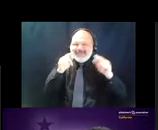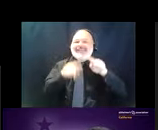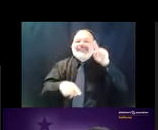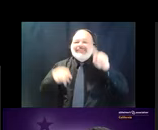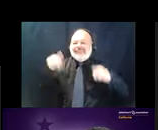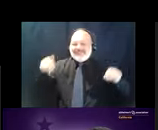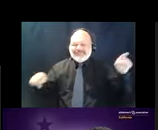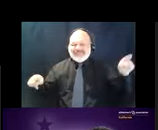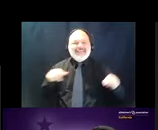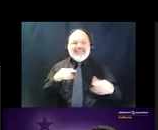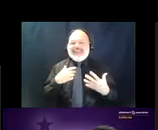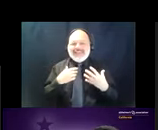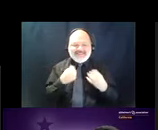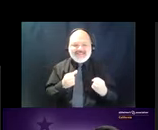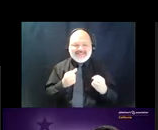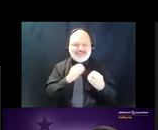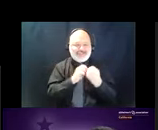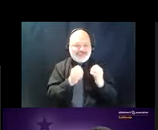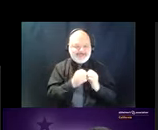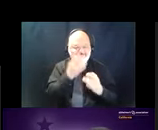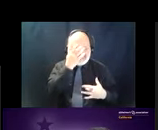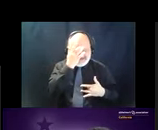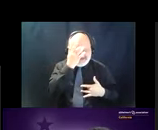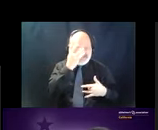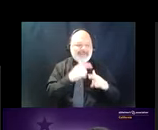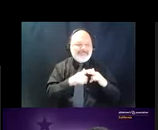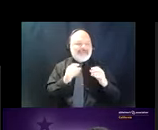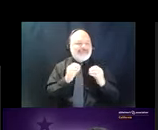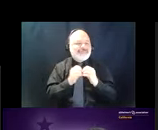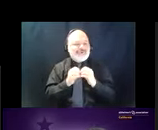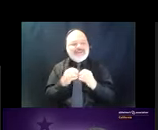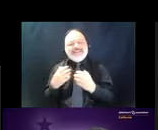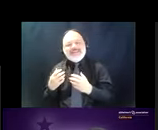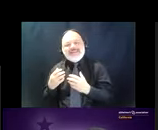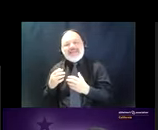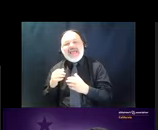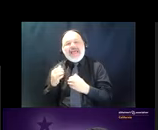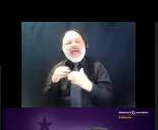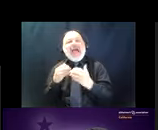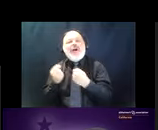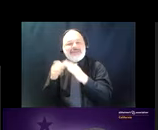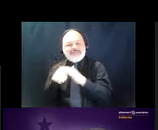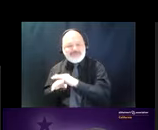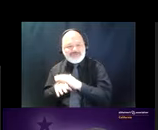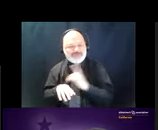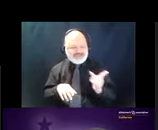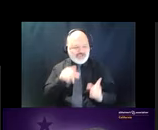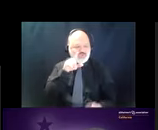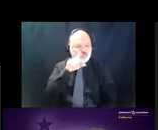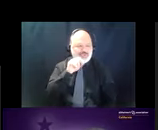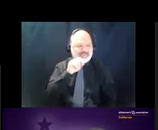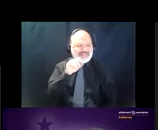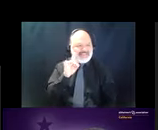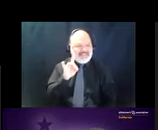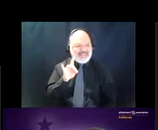that health is not measured by the number of diseases, but really by functional capacity. So this is like a 20-80 approach. 80%